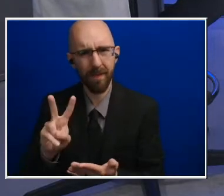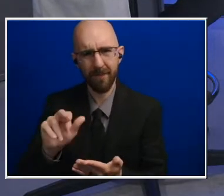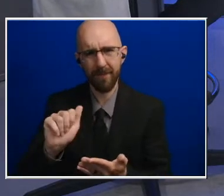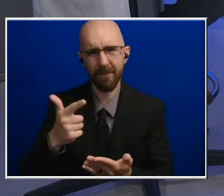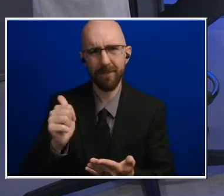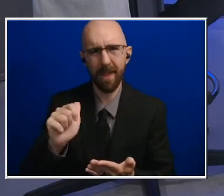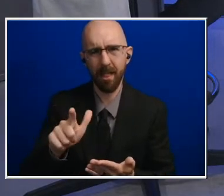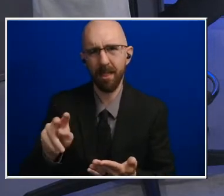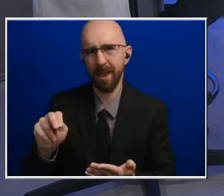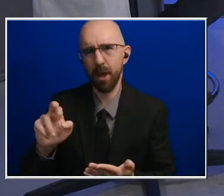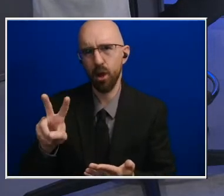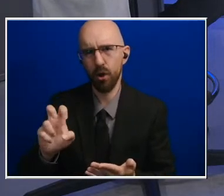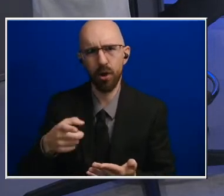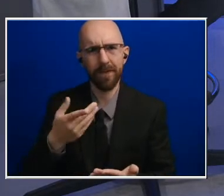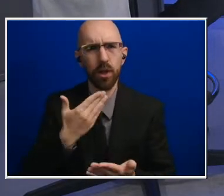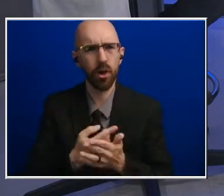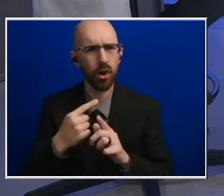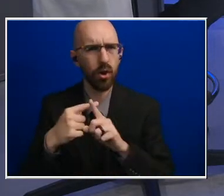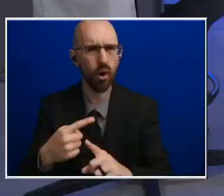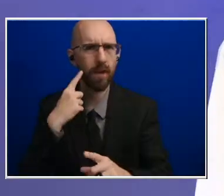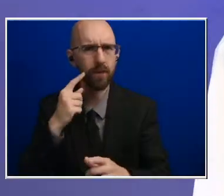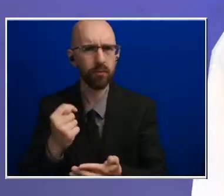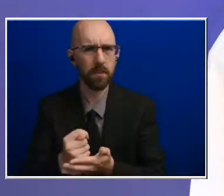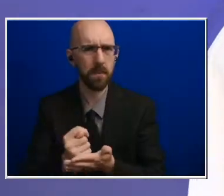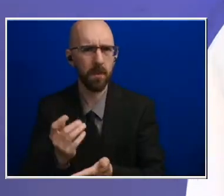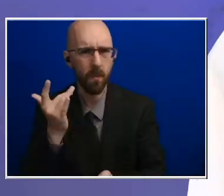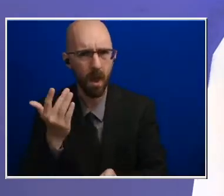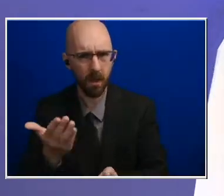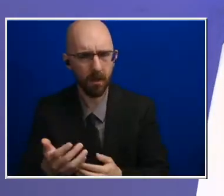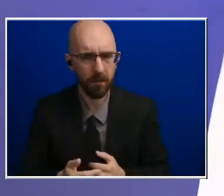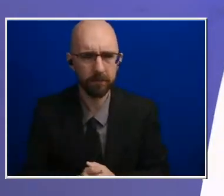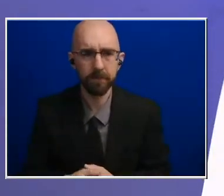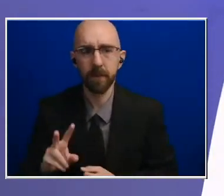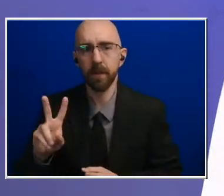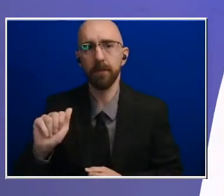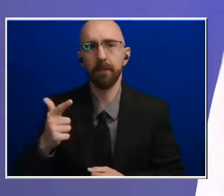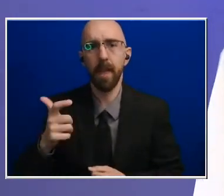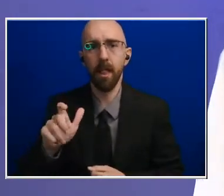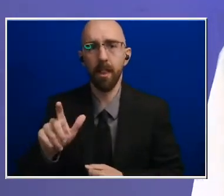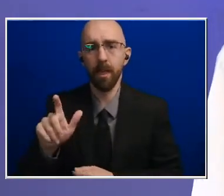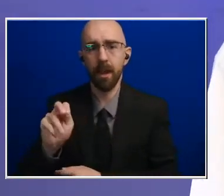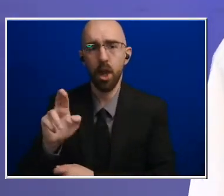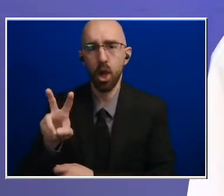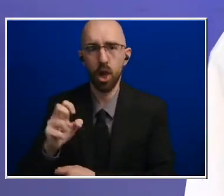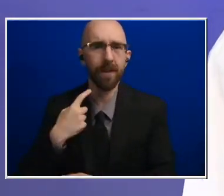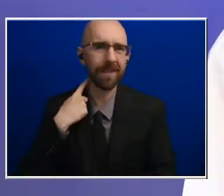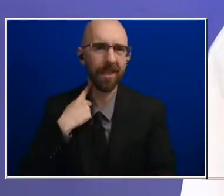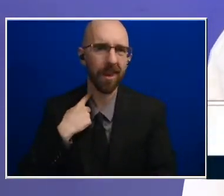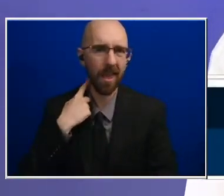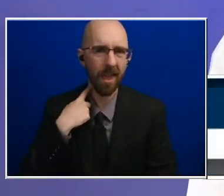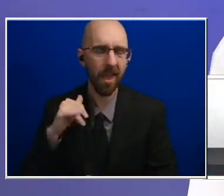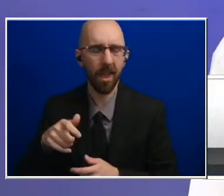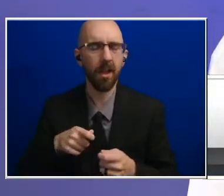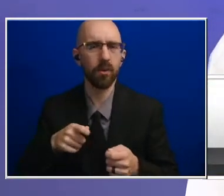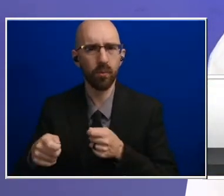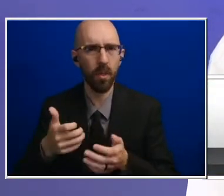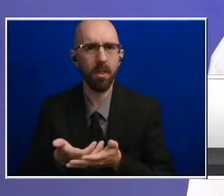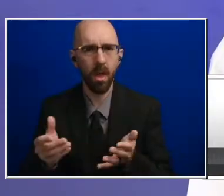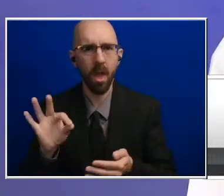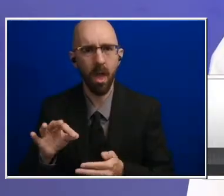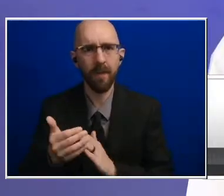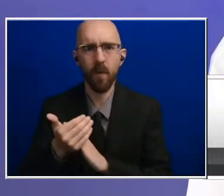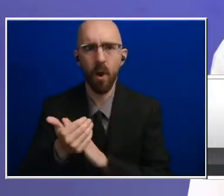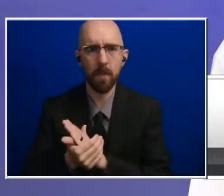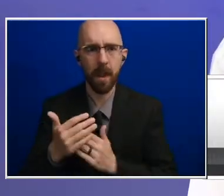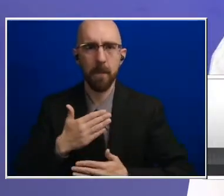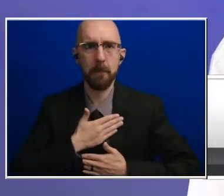a good target for treatment. So the vagal nerve is a nerve that runs in the neck that controls a lot of the autonomic body functions,